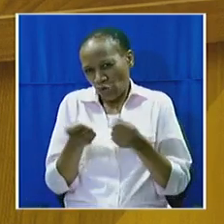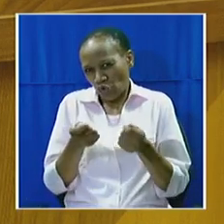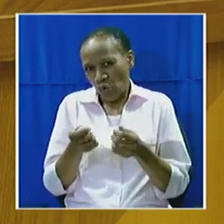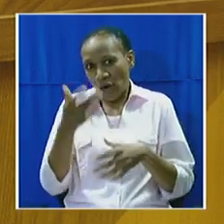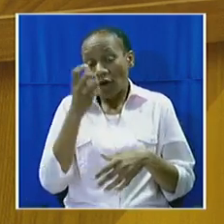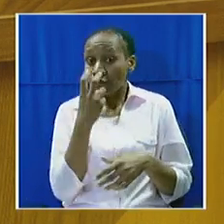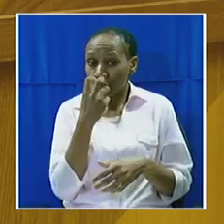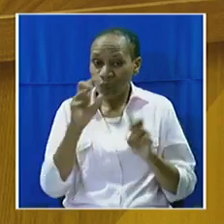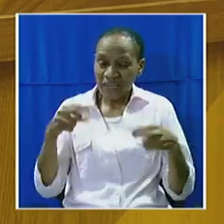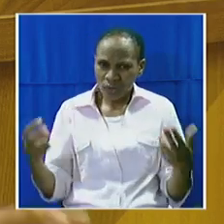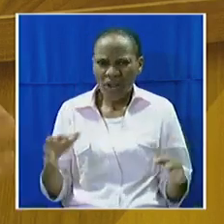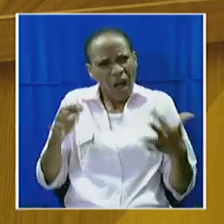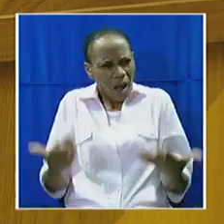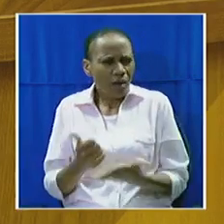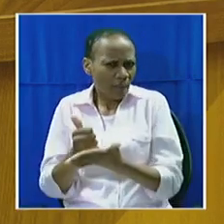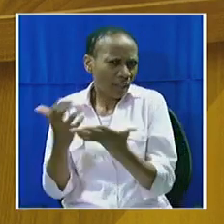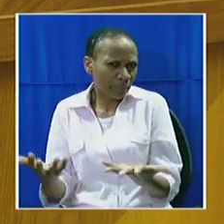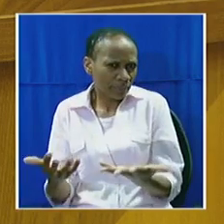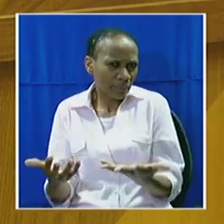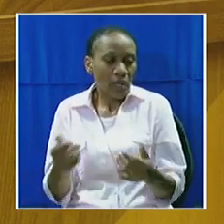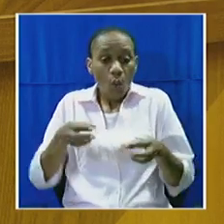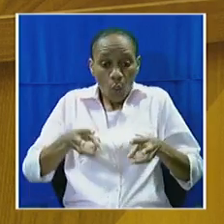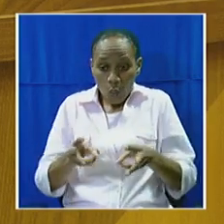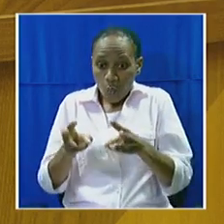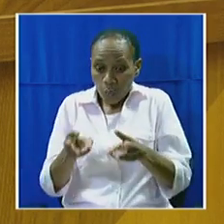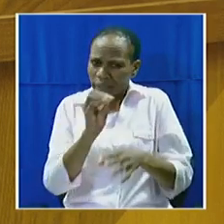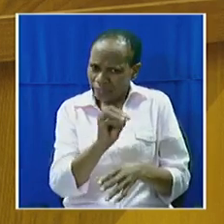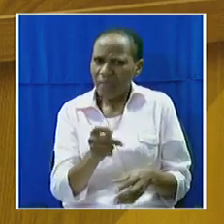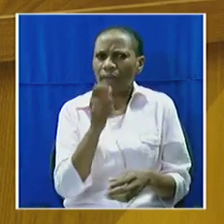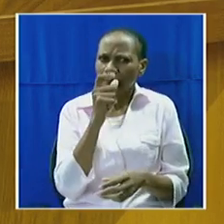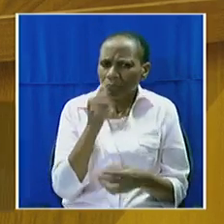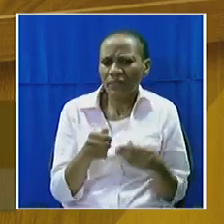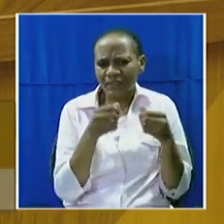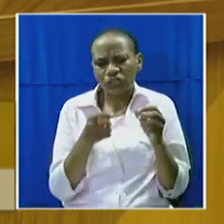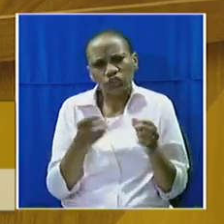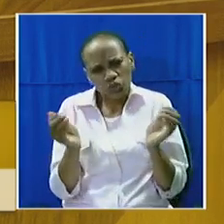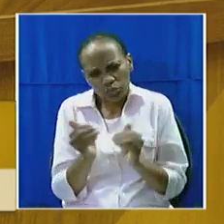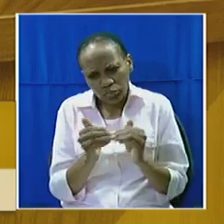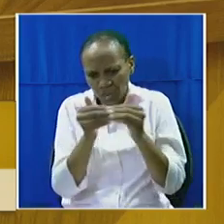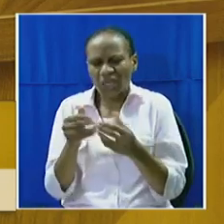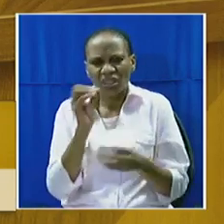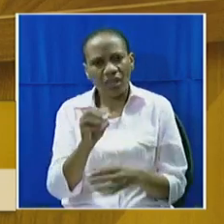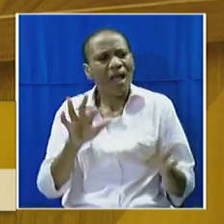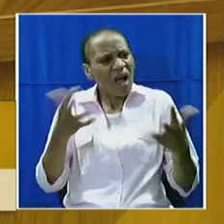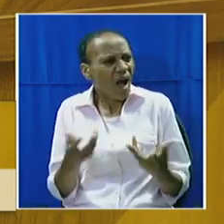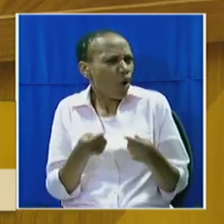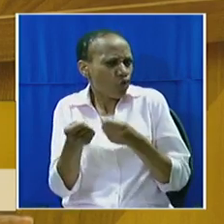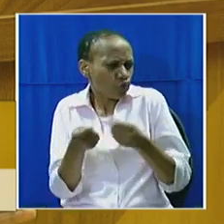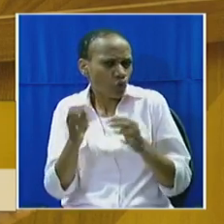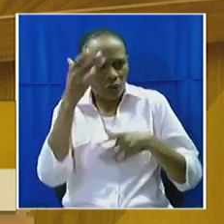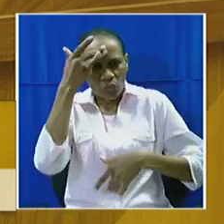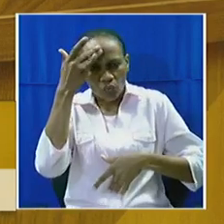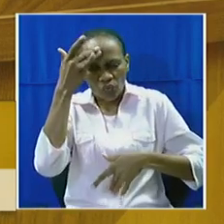claiming the lives of our people, when there are preventative measures through vaccines and primary health care, what will you do to contain